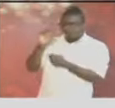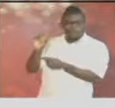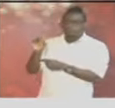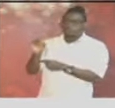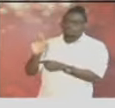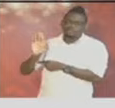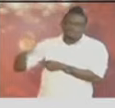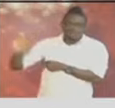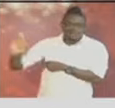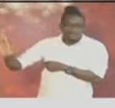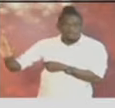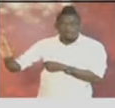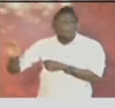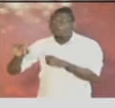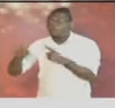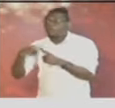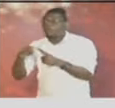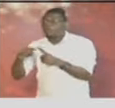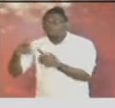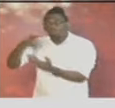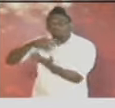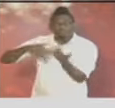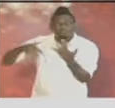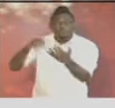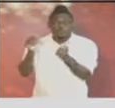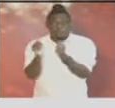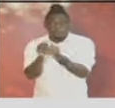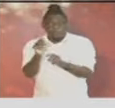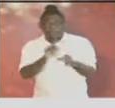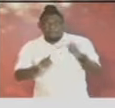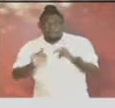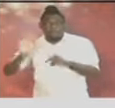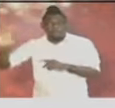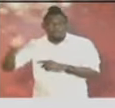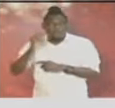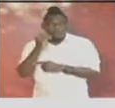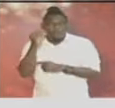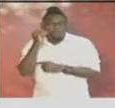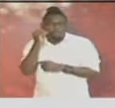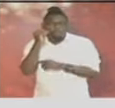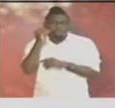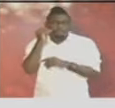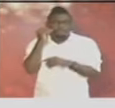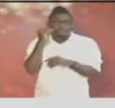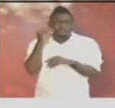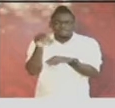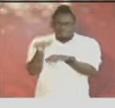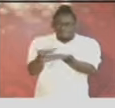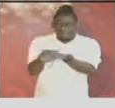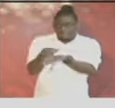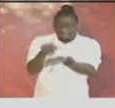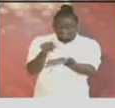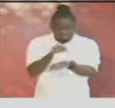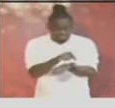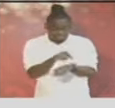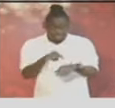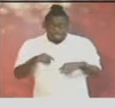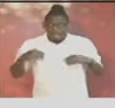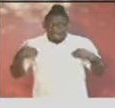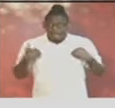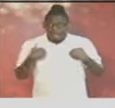you interact with pets and the pets that you may have in your household. Clearly, once someone is